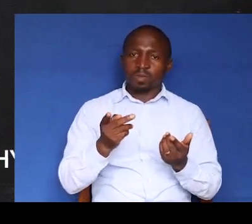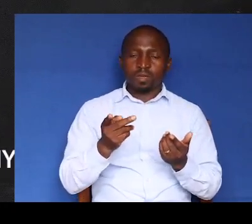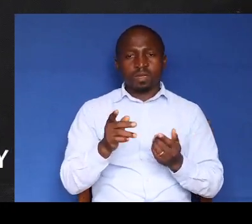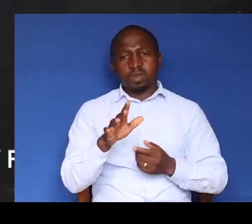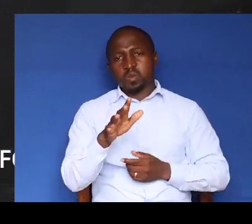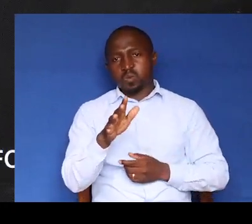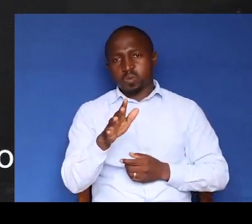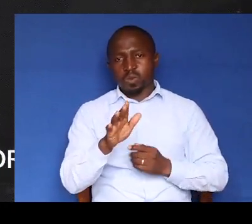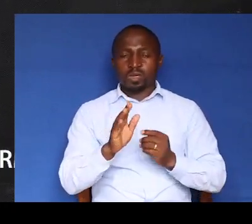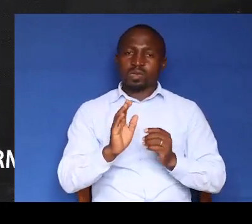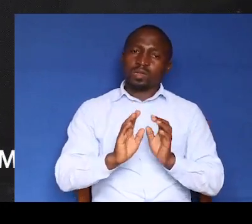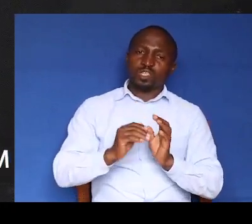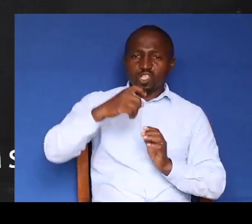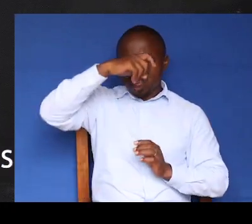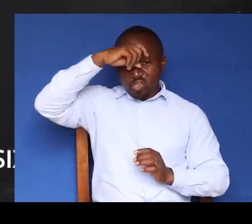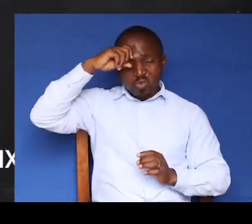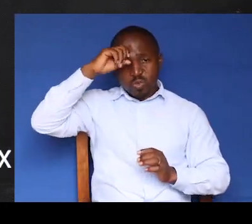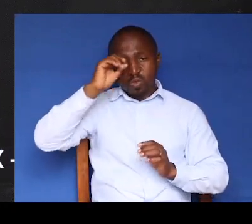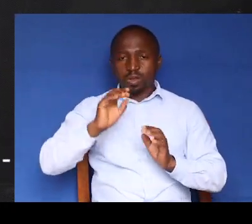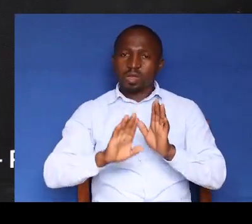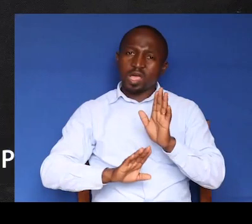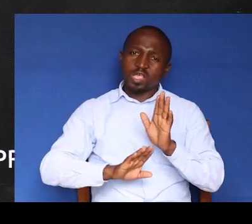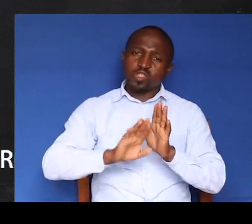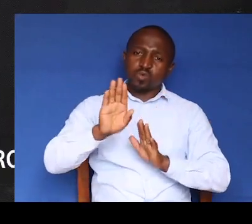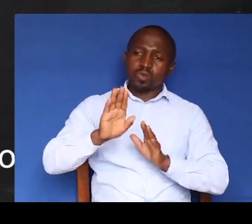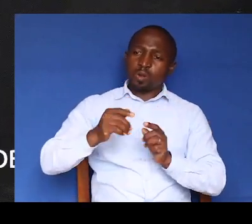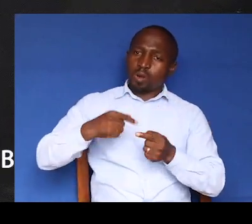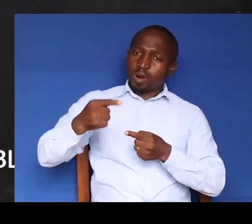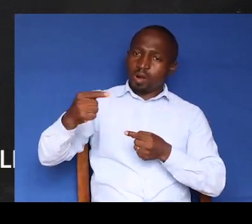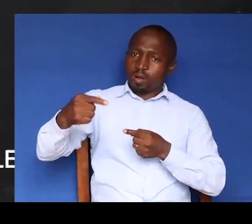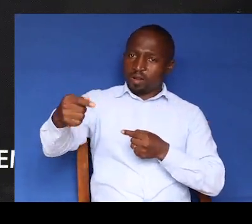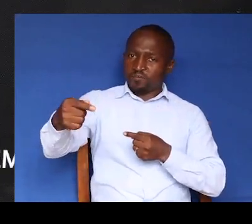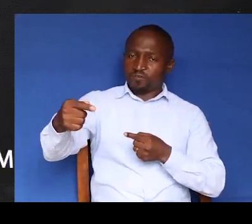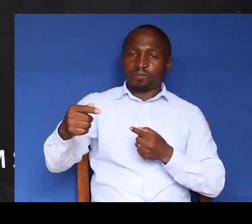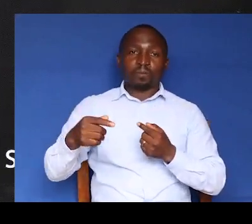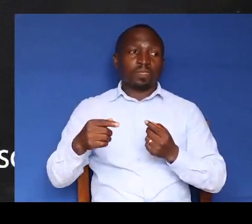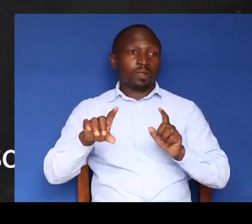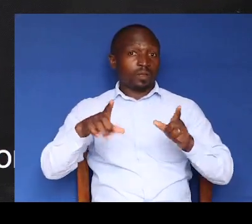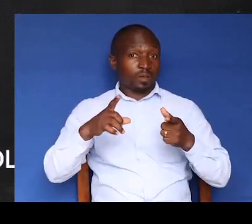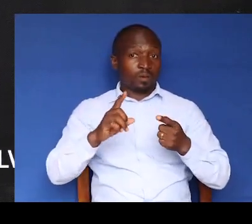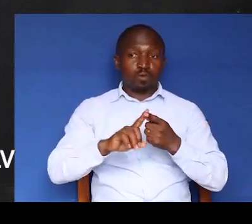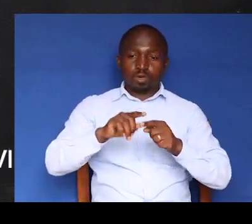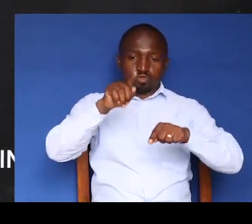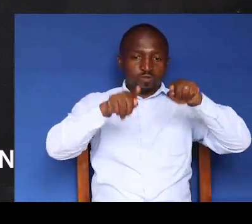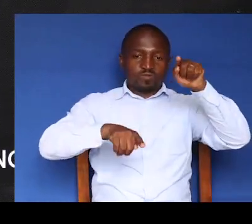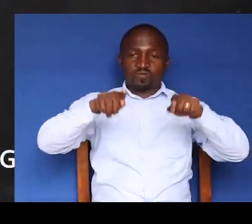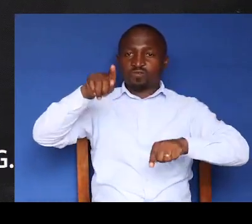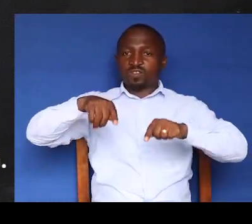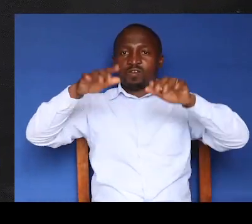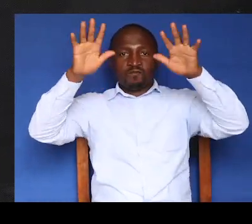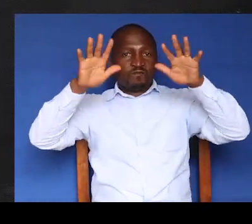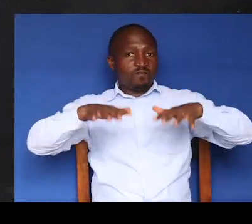constant temperature. But there is a remarkable variation of rainfall.